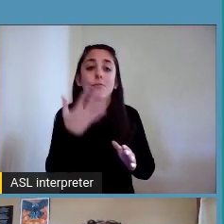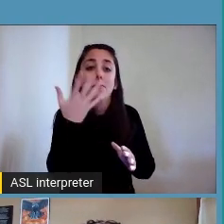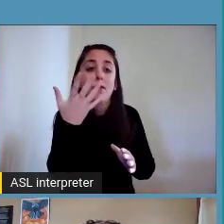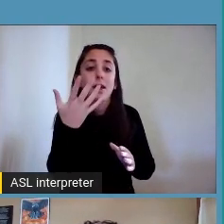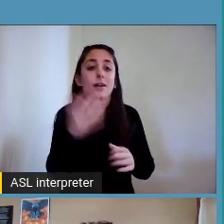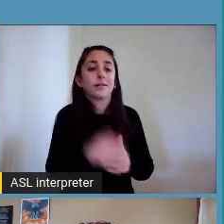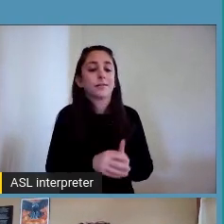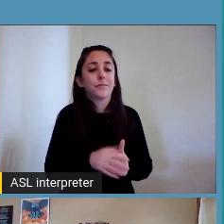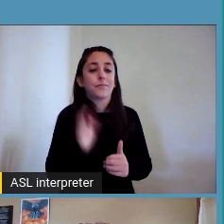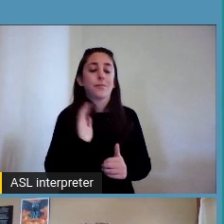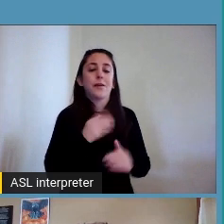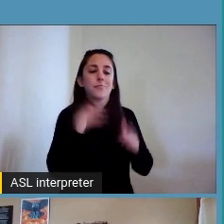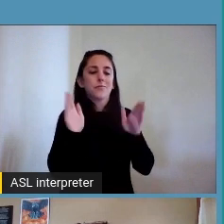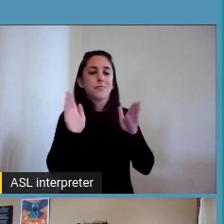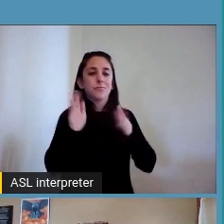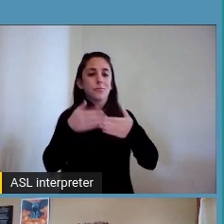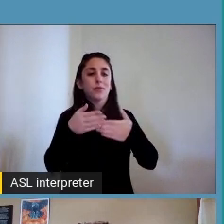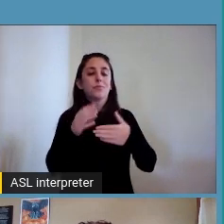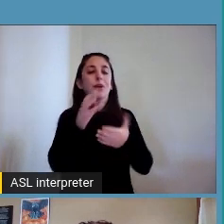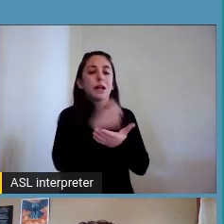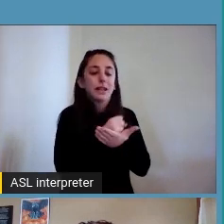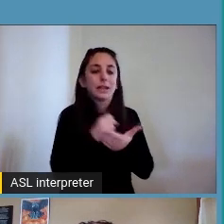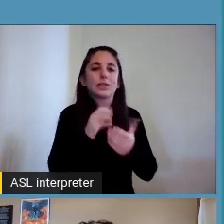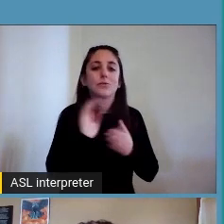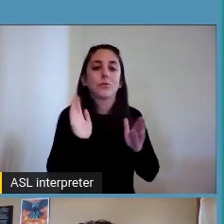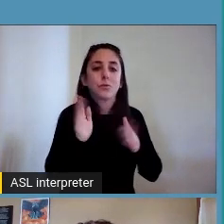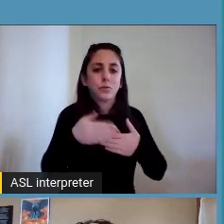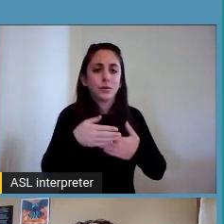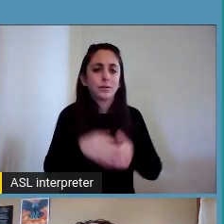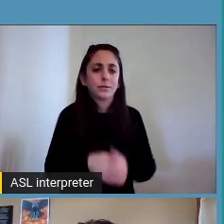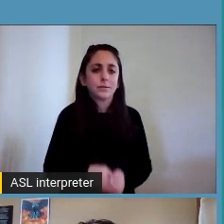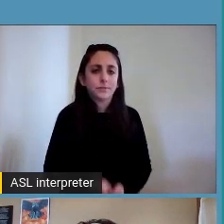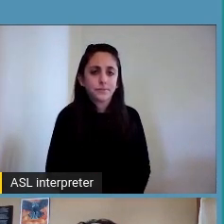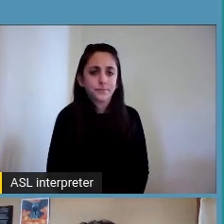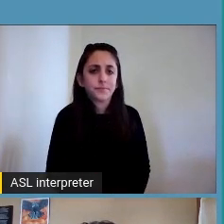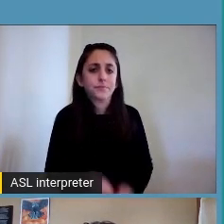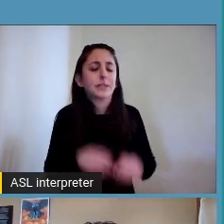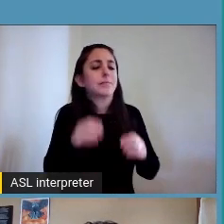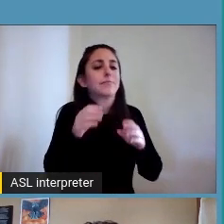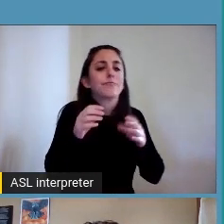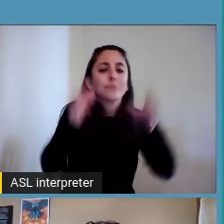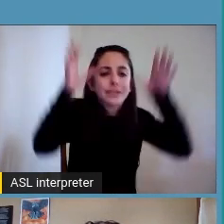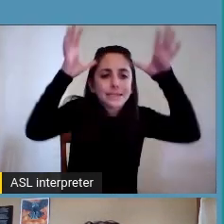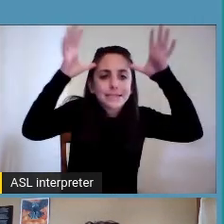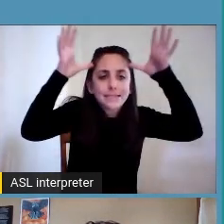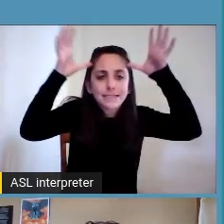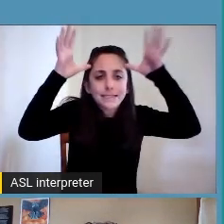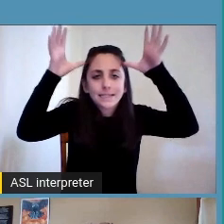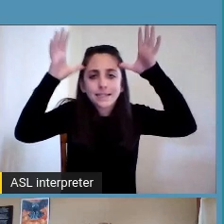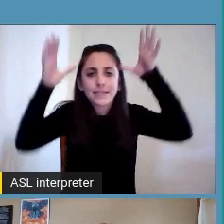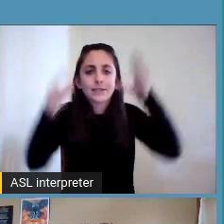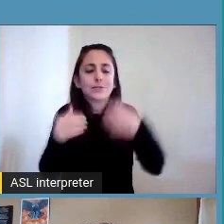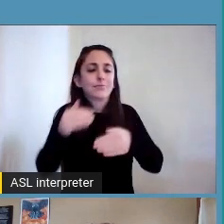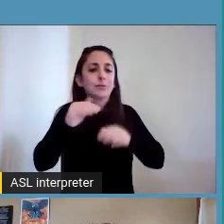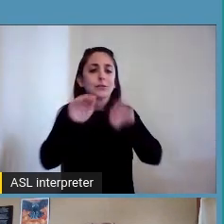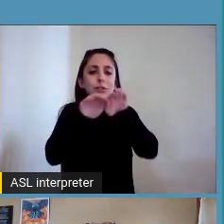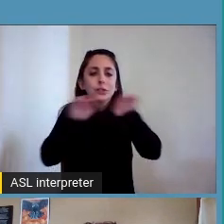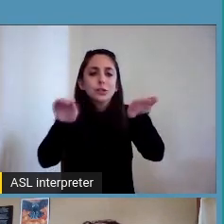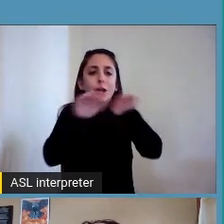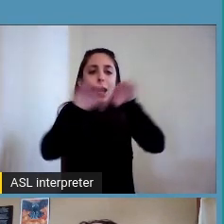posed around a full size mount of a buck deer with big antlers and there's a shelf of ducks behind us.